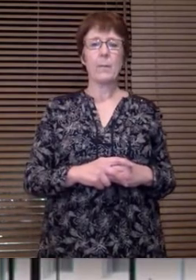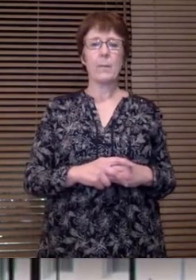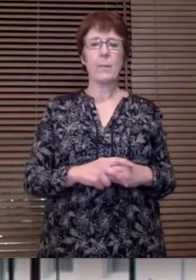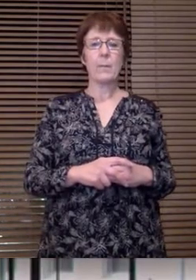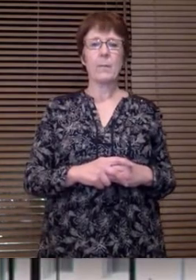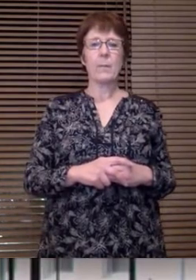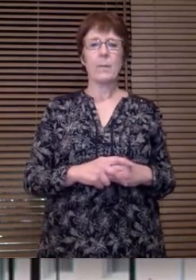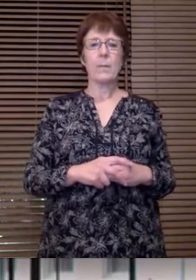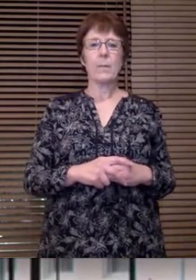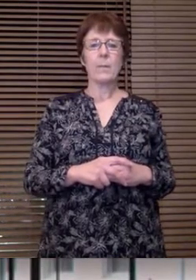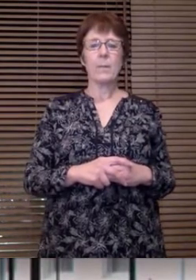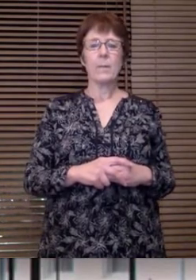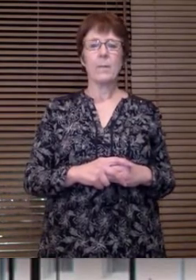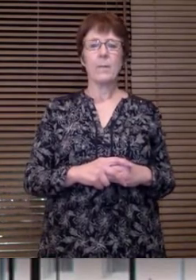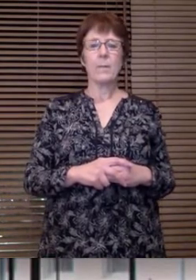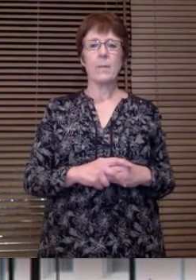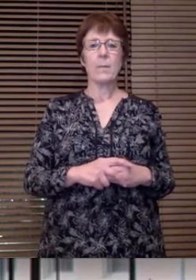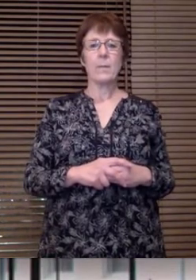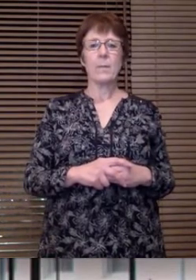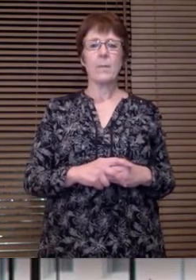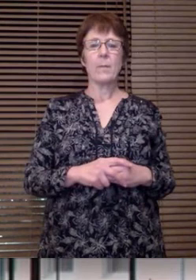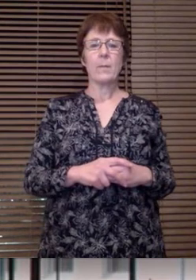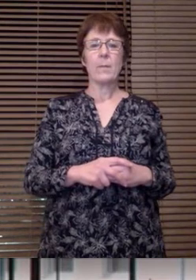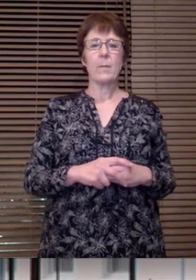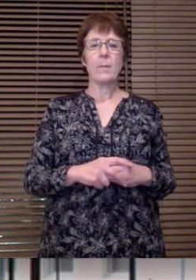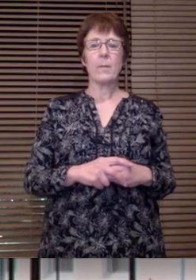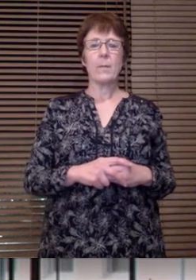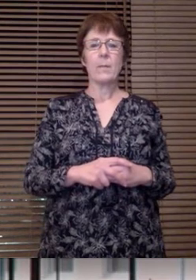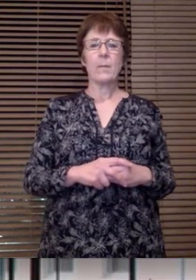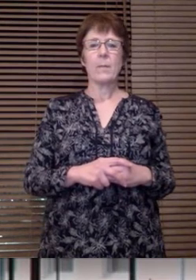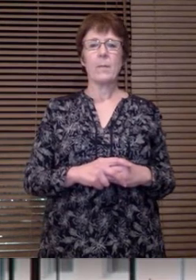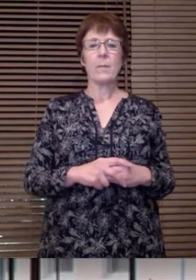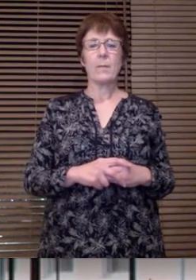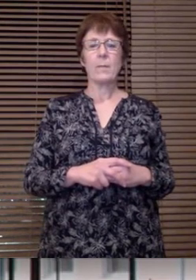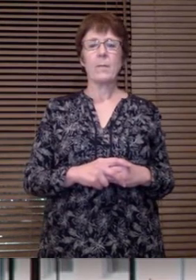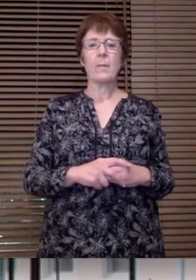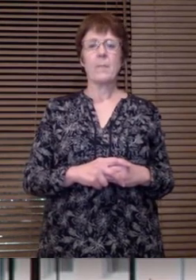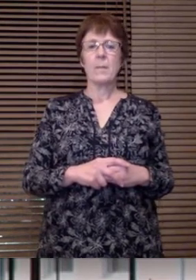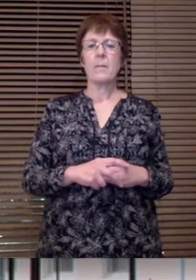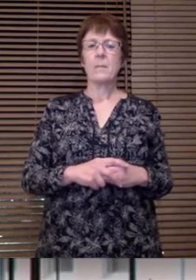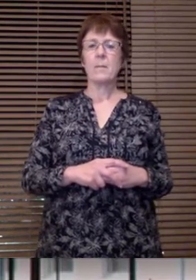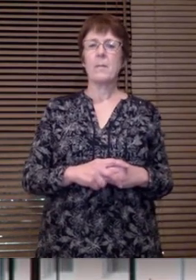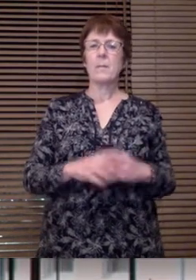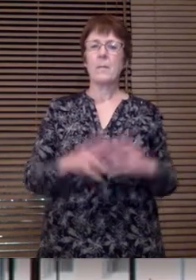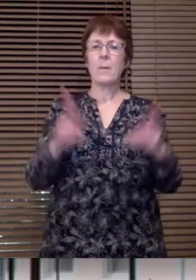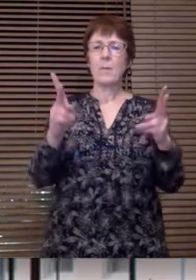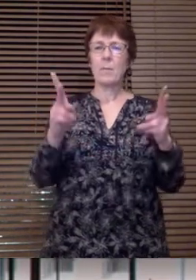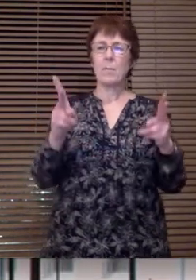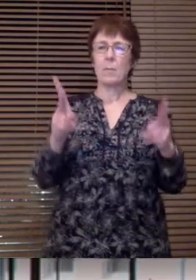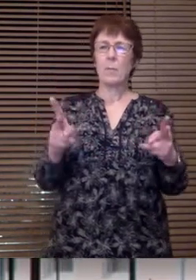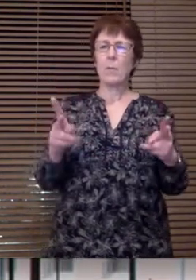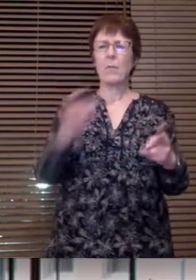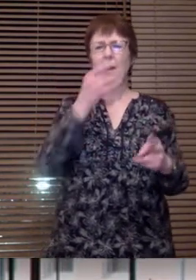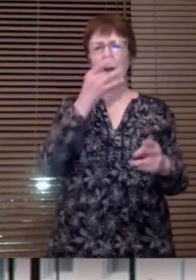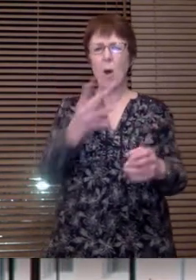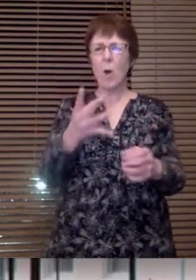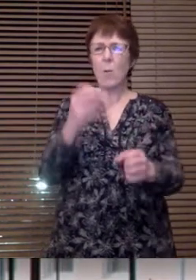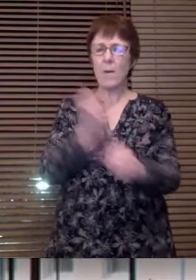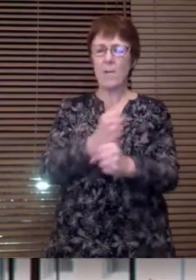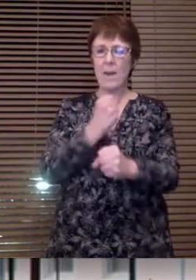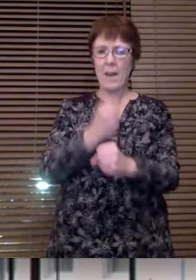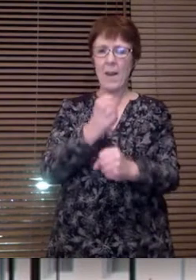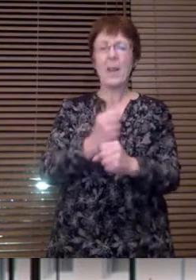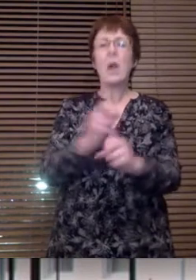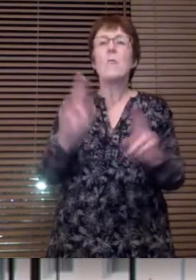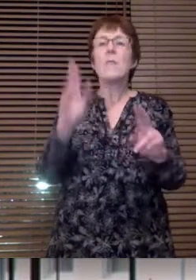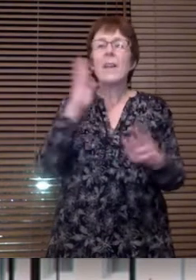Push. And 3, 2, 1, and relax. Awesome work, guys. So we'll move on to the